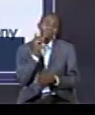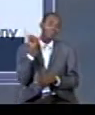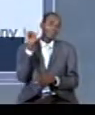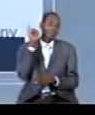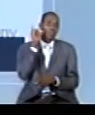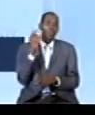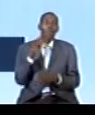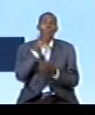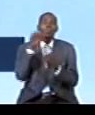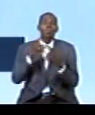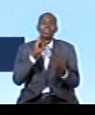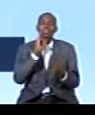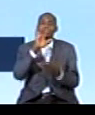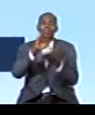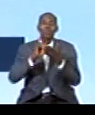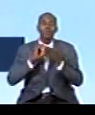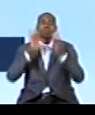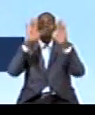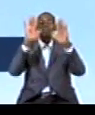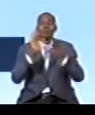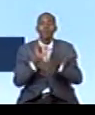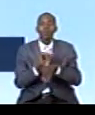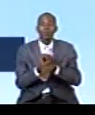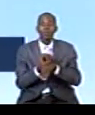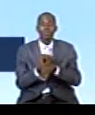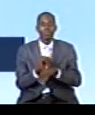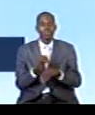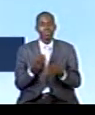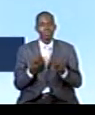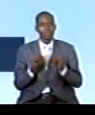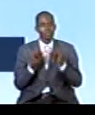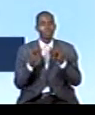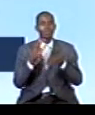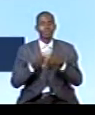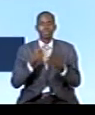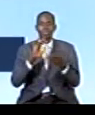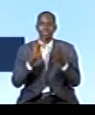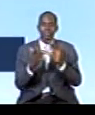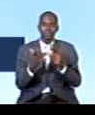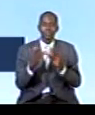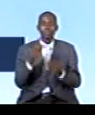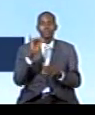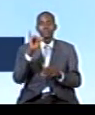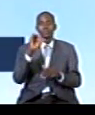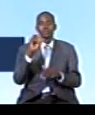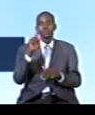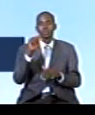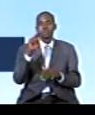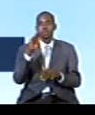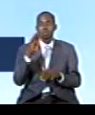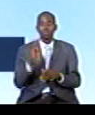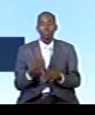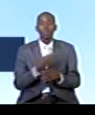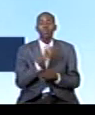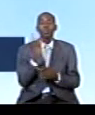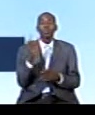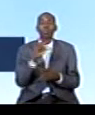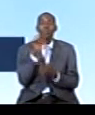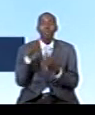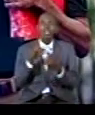is your miracle? On social media, on YouTube, on Zoom, when is your